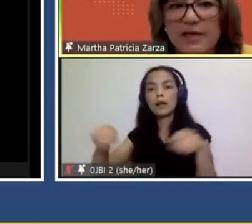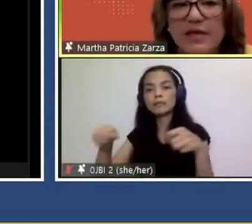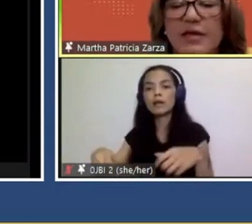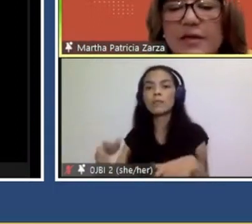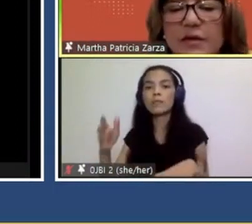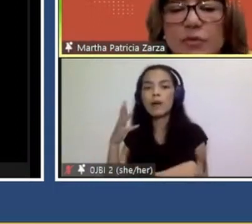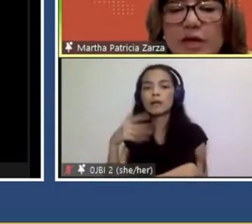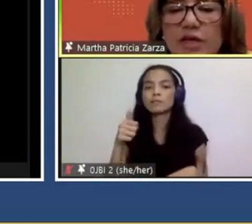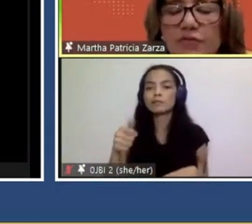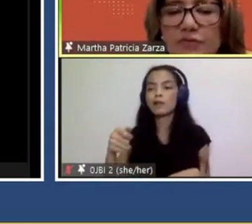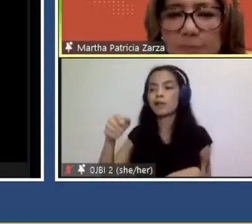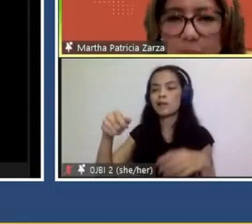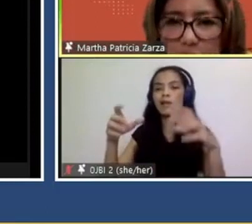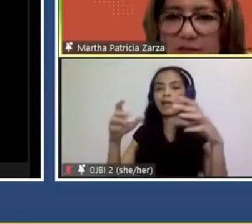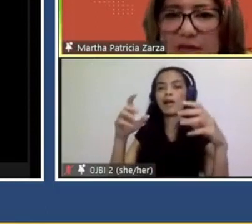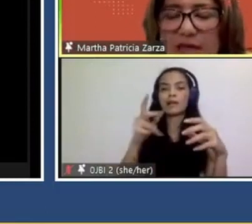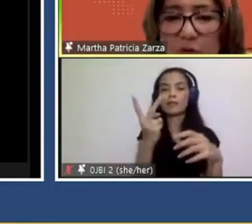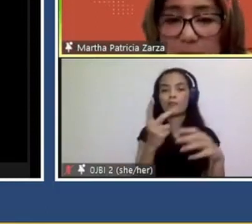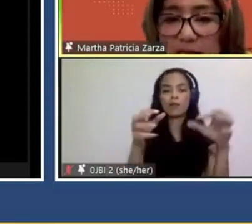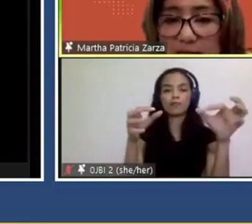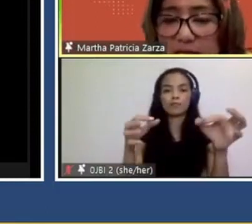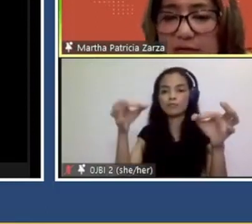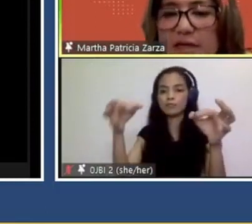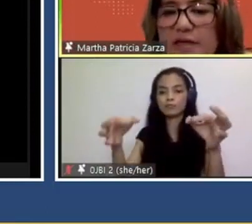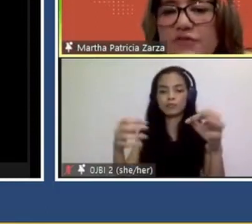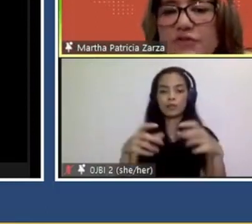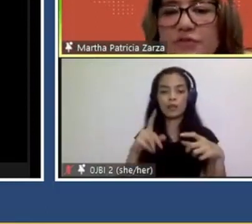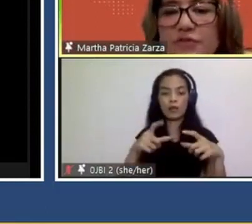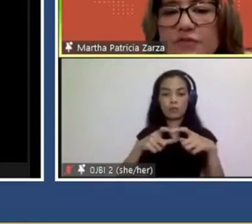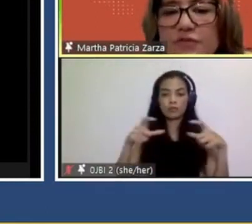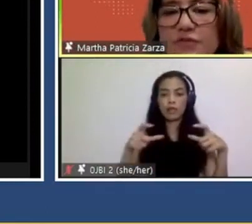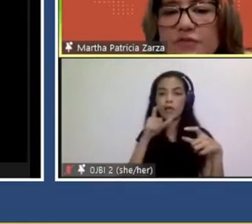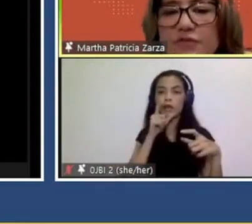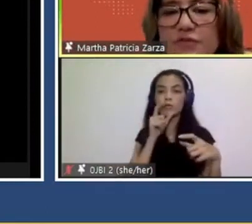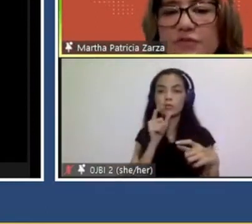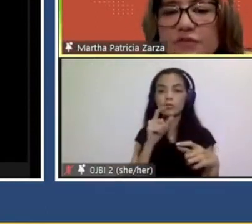hermetic way of putting the comal in here, so the